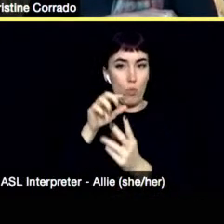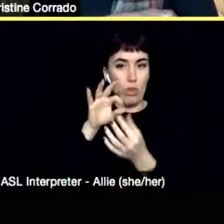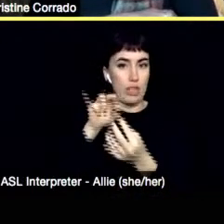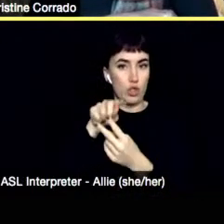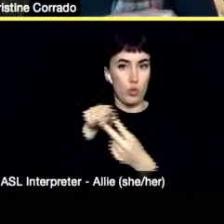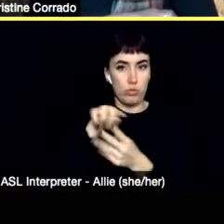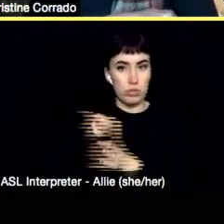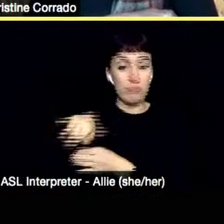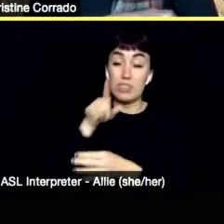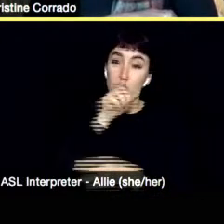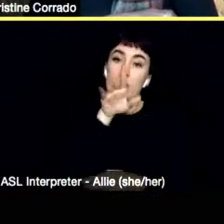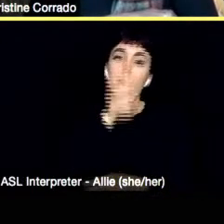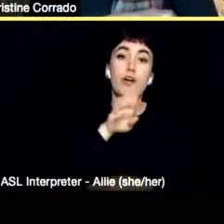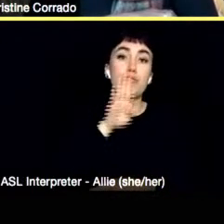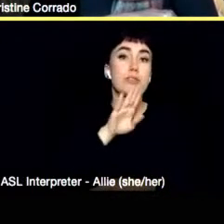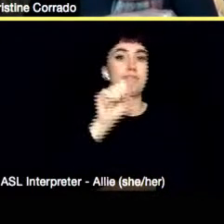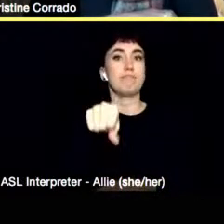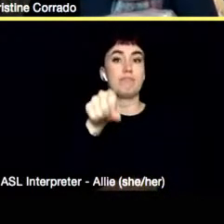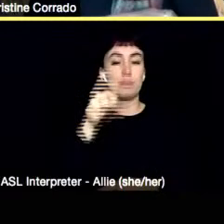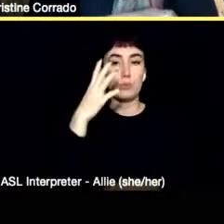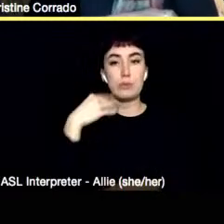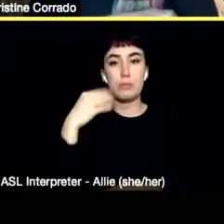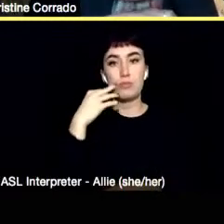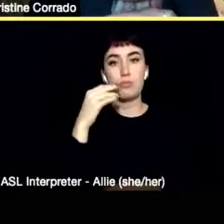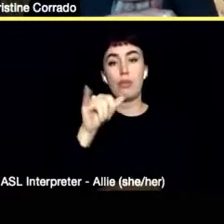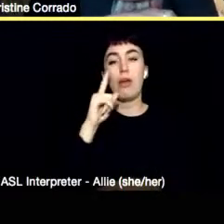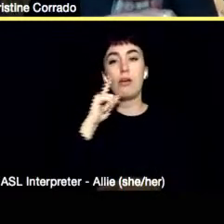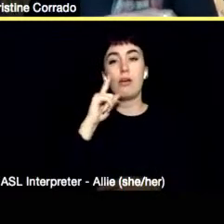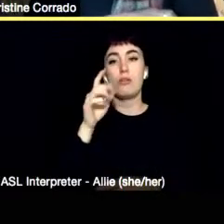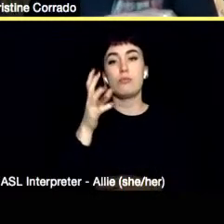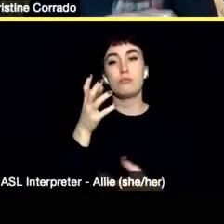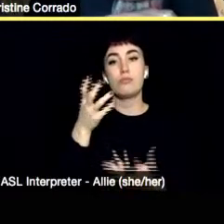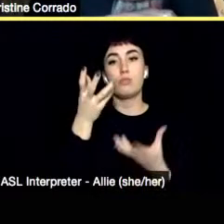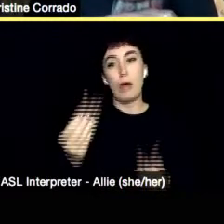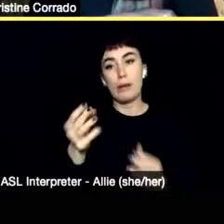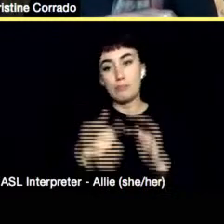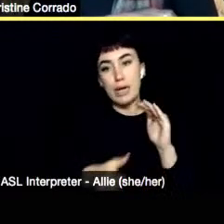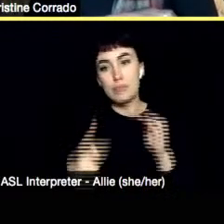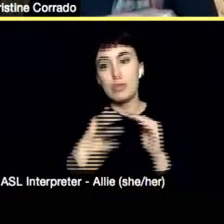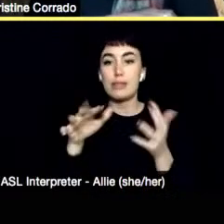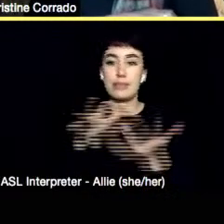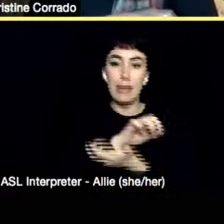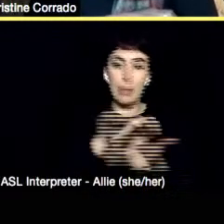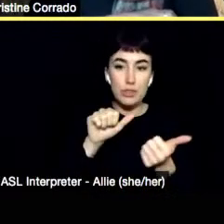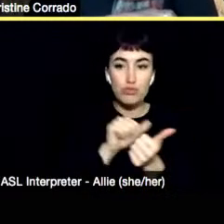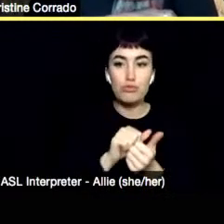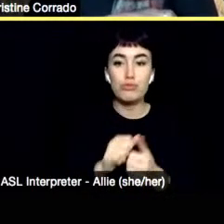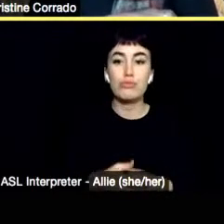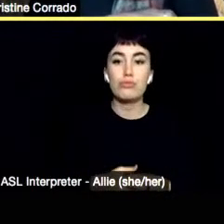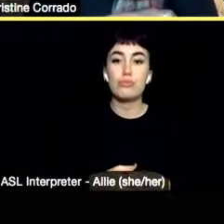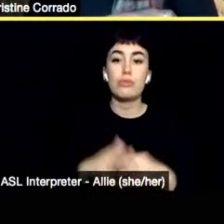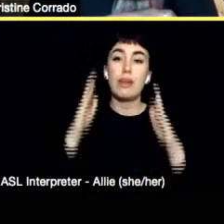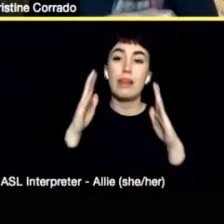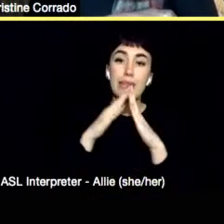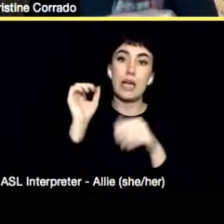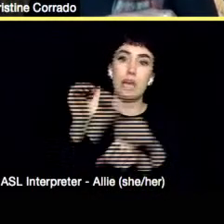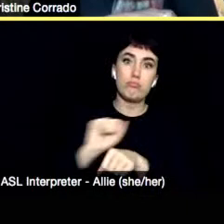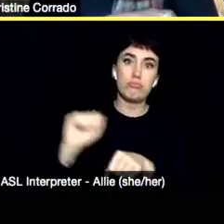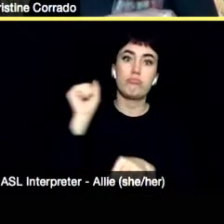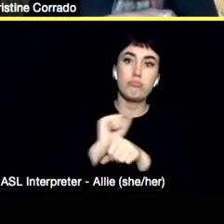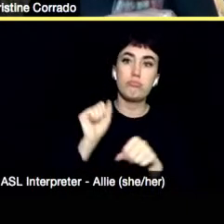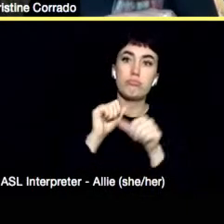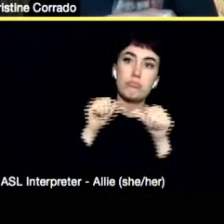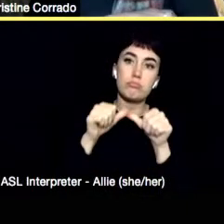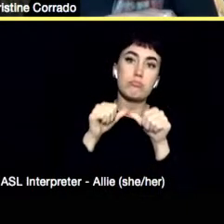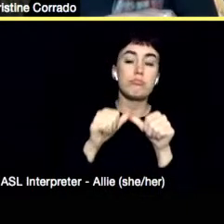is really frustrating to have the have that west basement and the damage, The town works hard, the town maintains